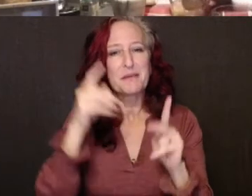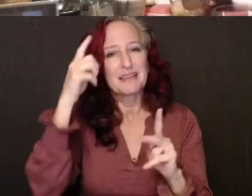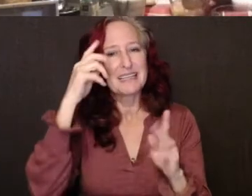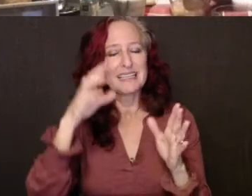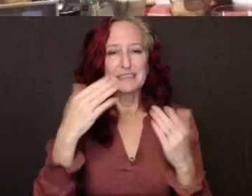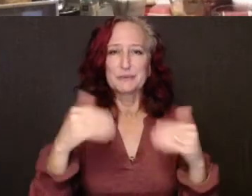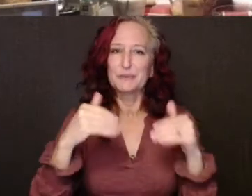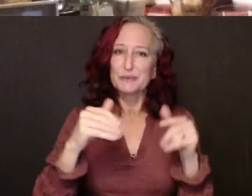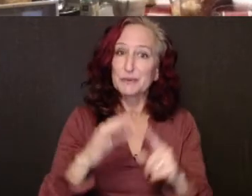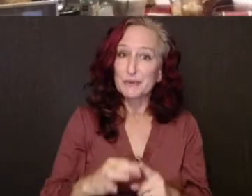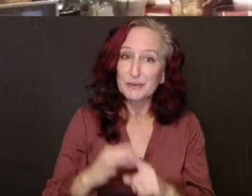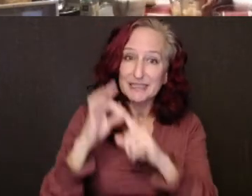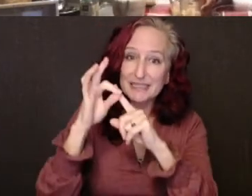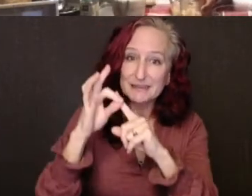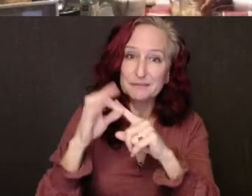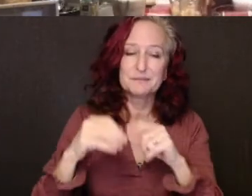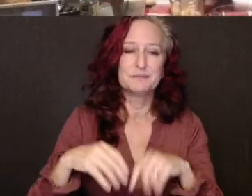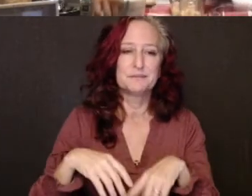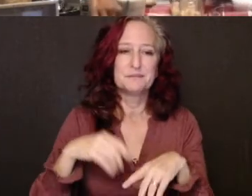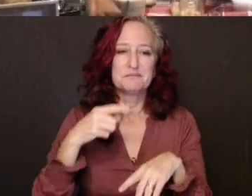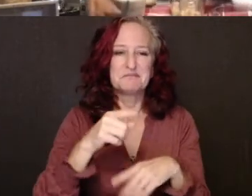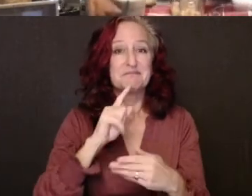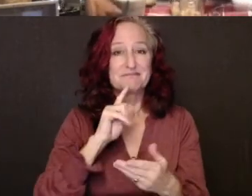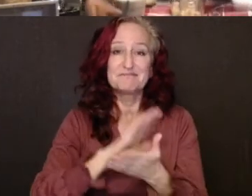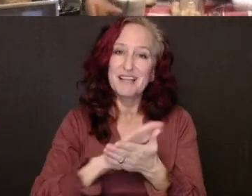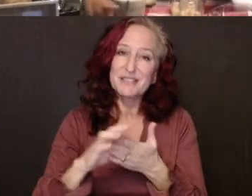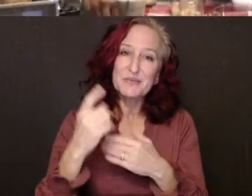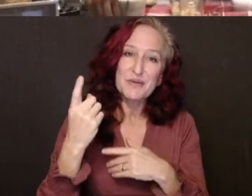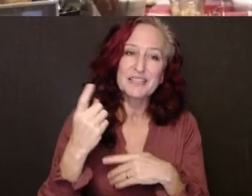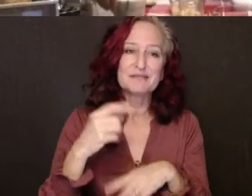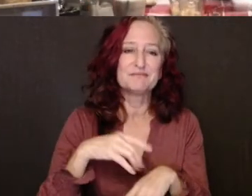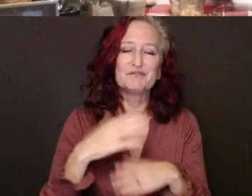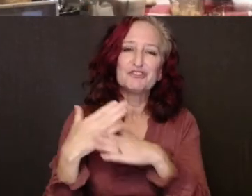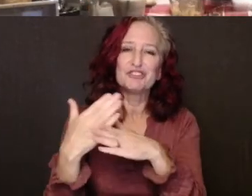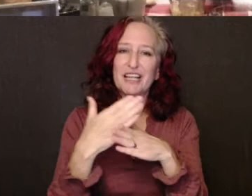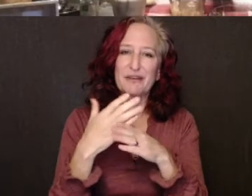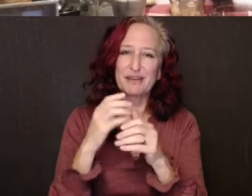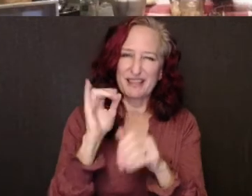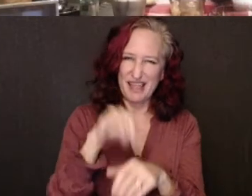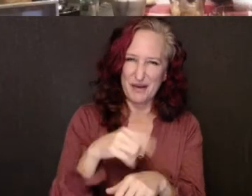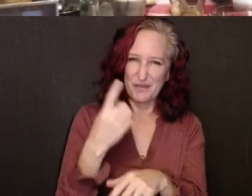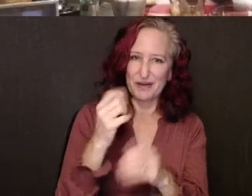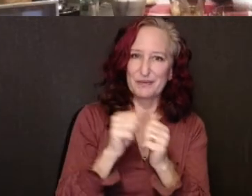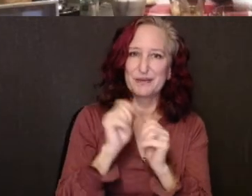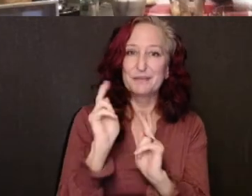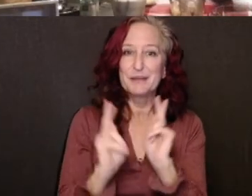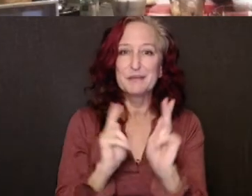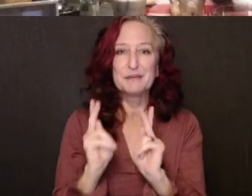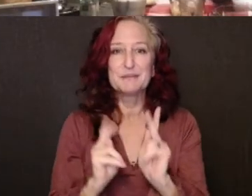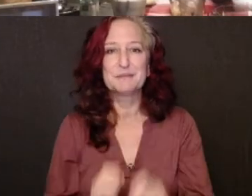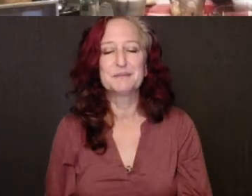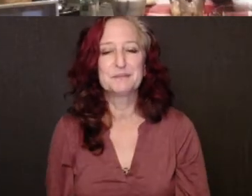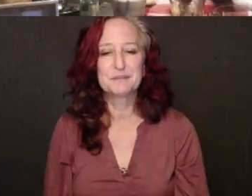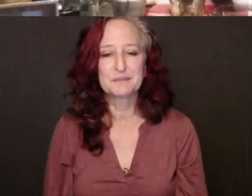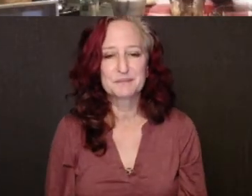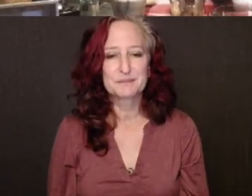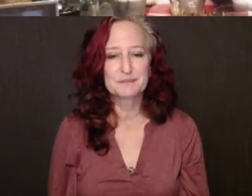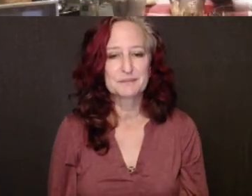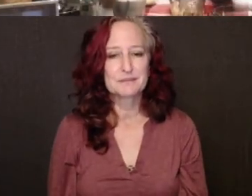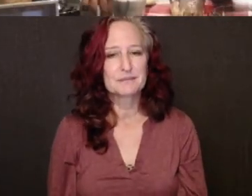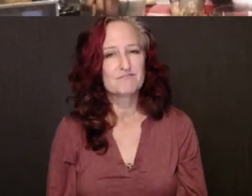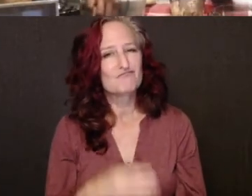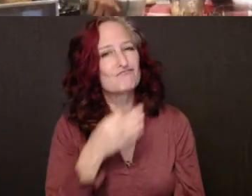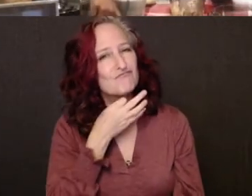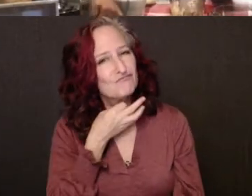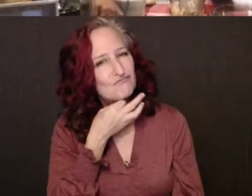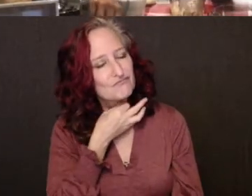cake. And it has like a rose coconut cream icing and like rose petals on top. Yeah, and I like genuinely